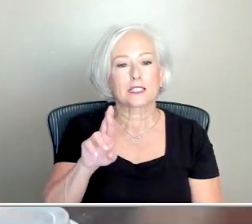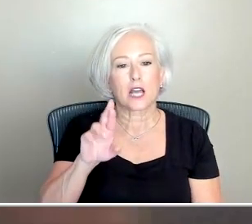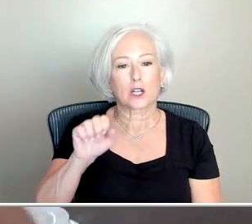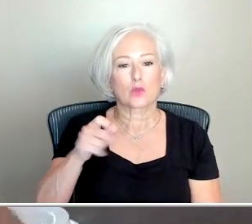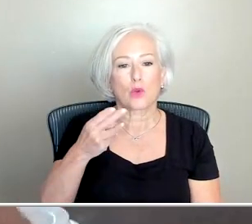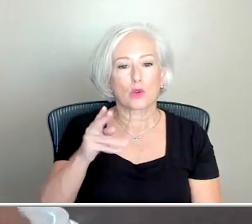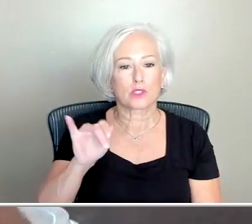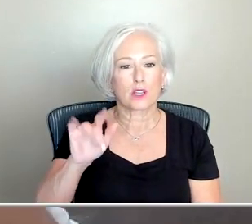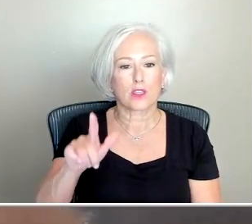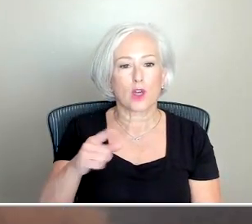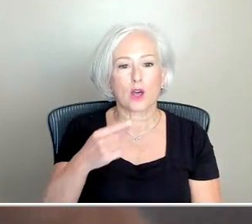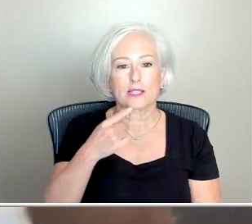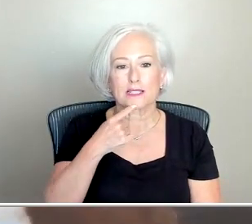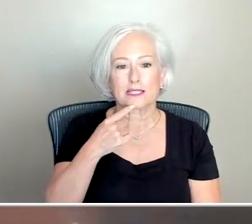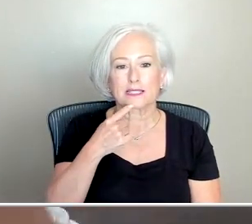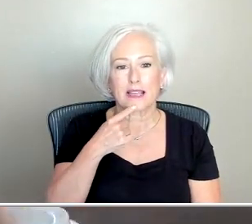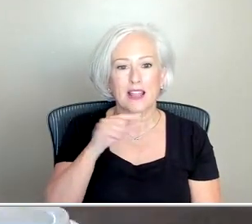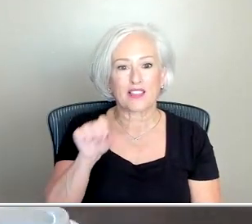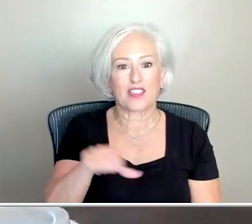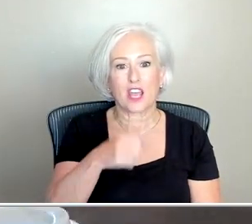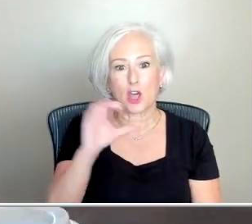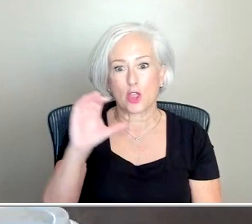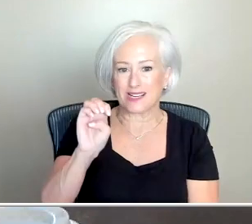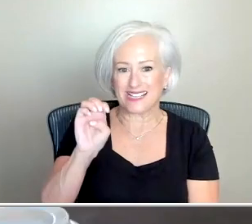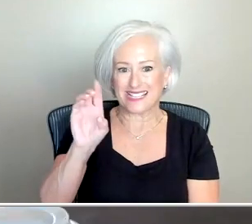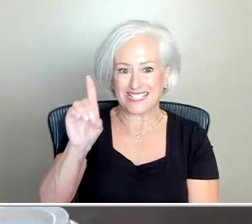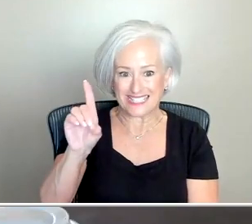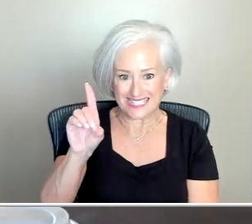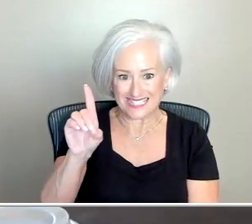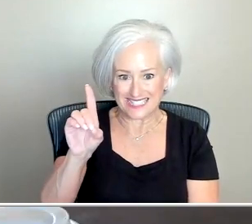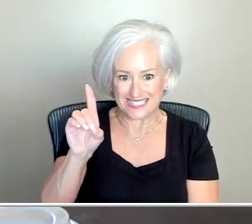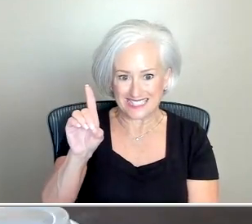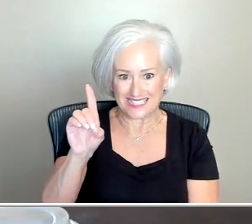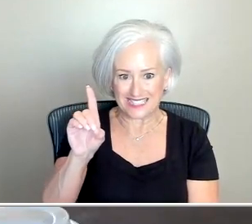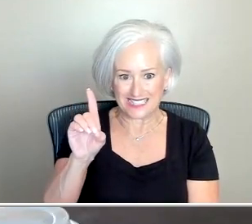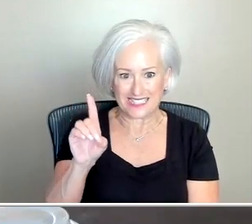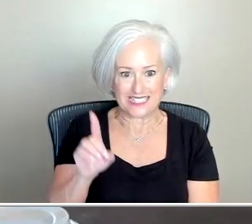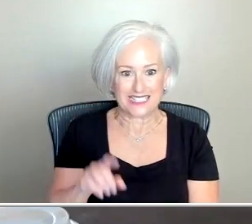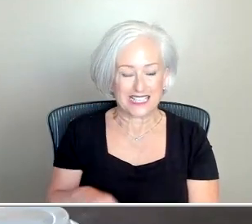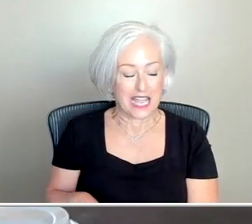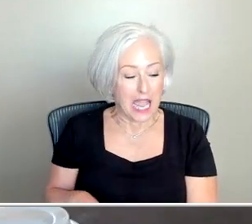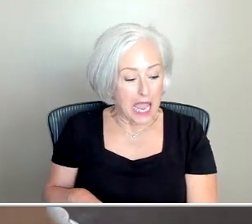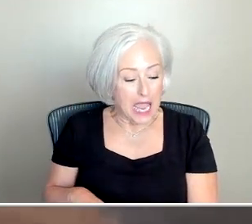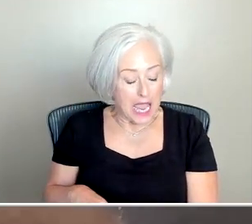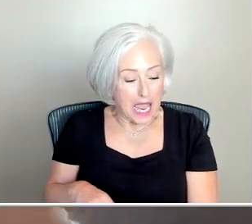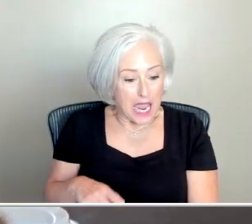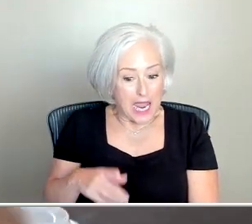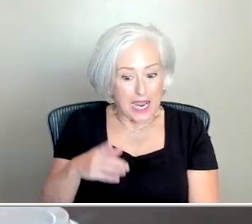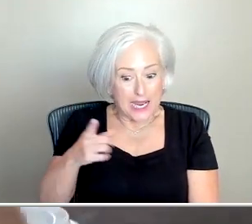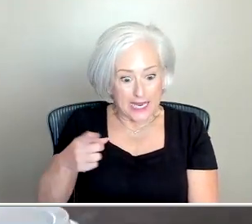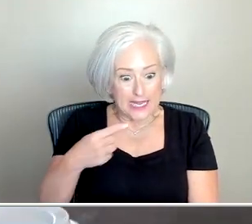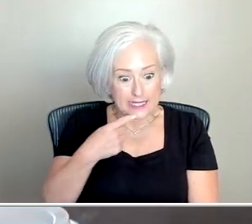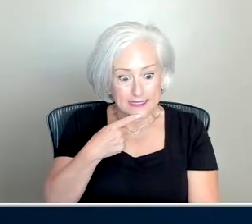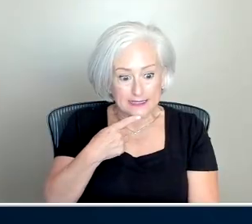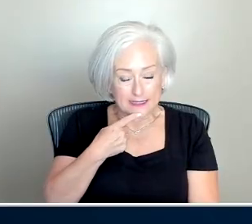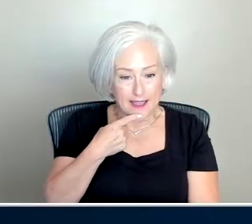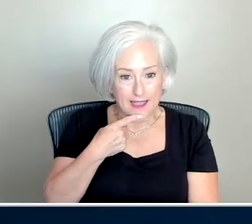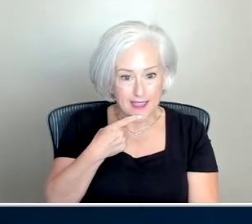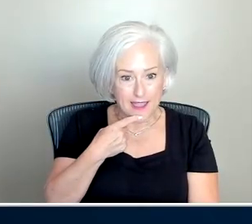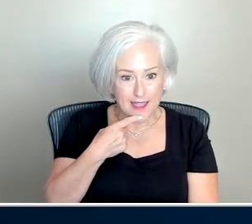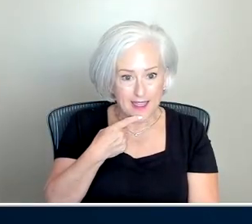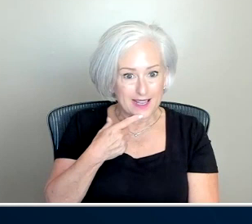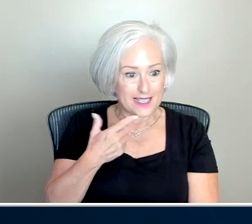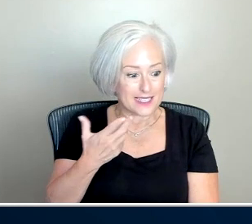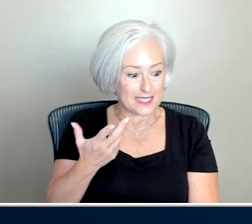word, cured. And even though, Dr. Rosenthal, even though you said the beautiful C